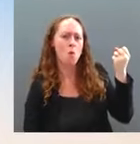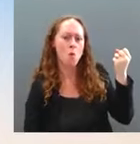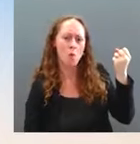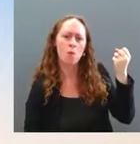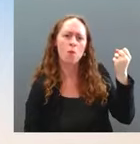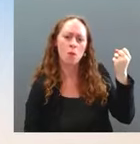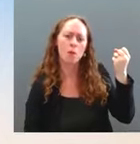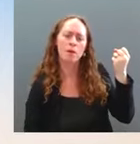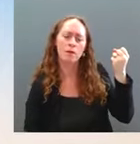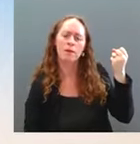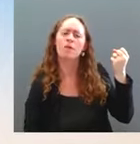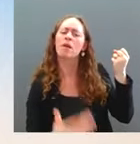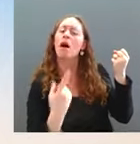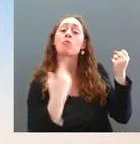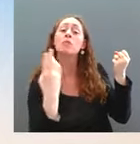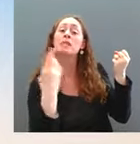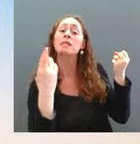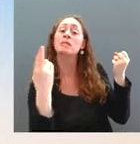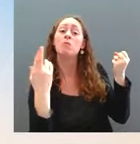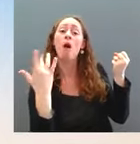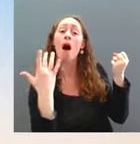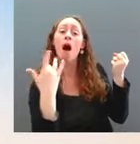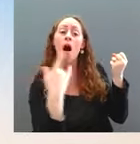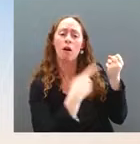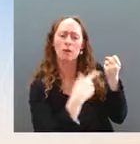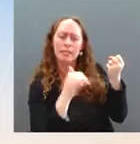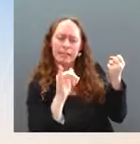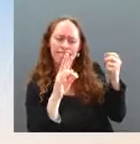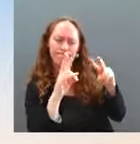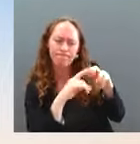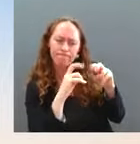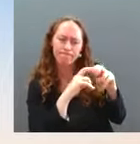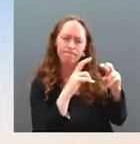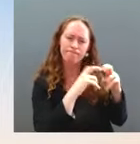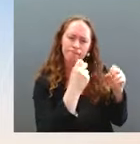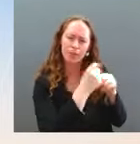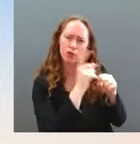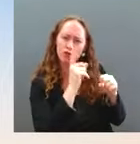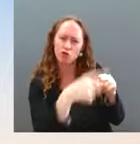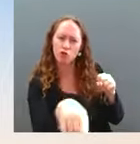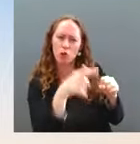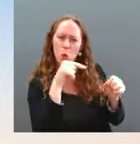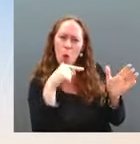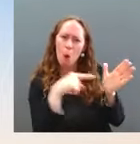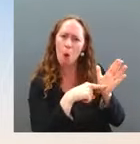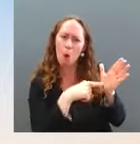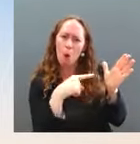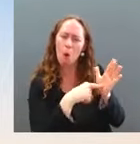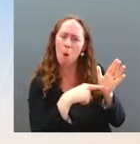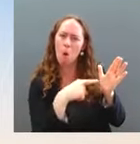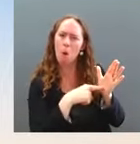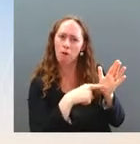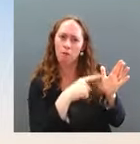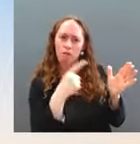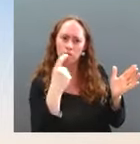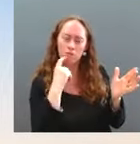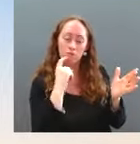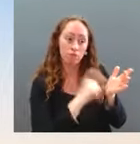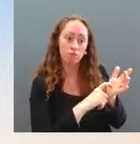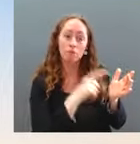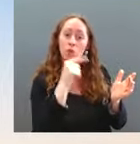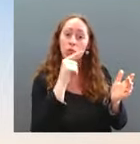economy is very strong, look at the UI data from today, look at the jobs data from last Friday, we certainly know that